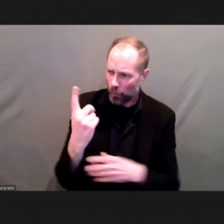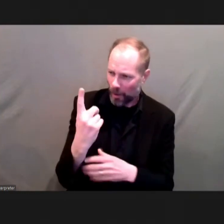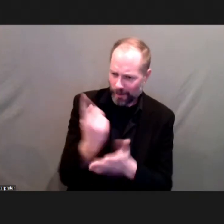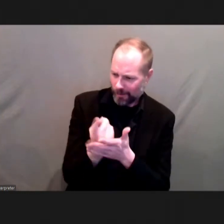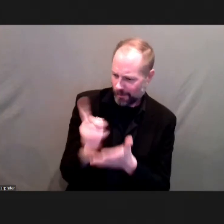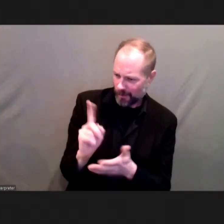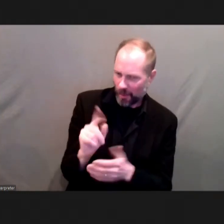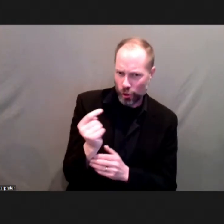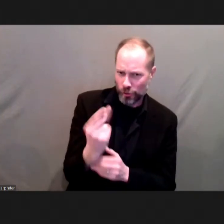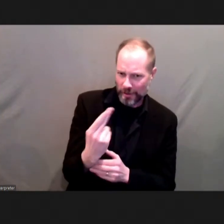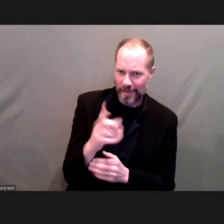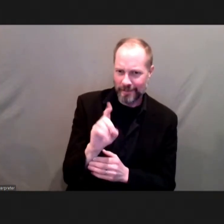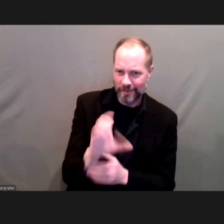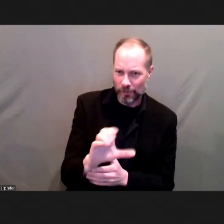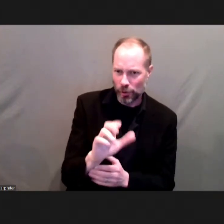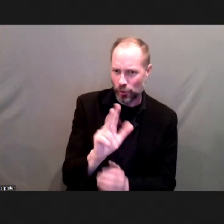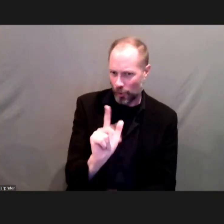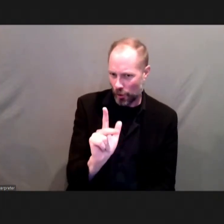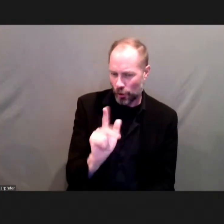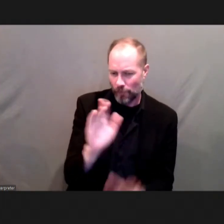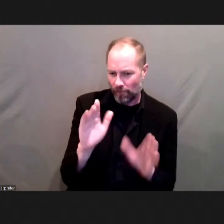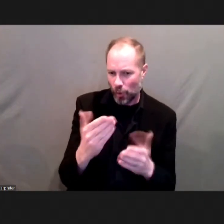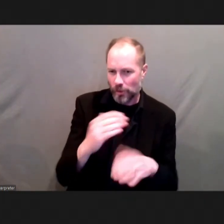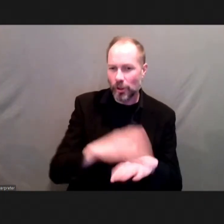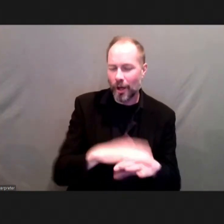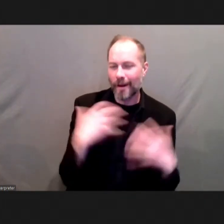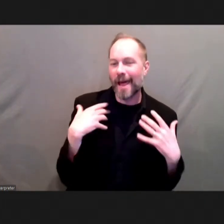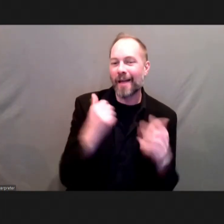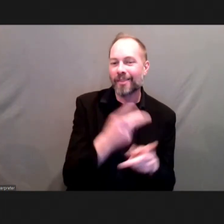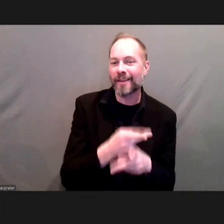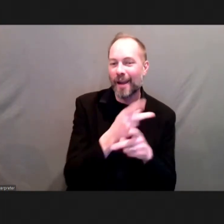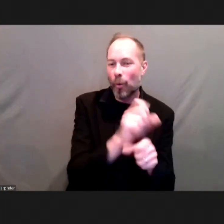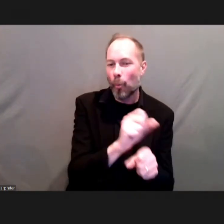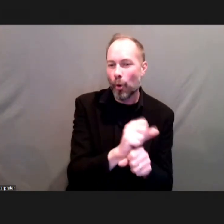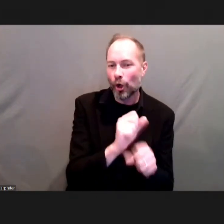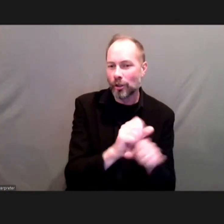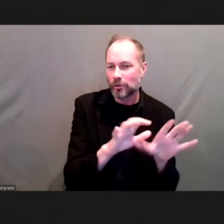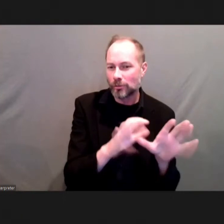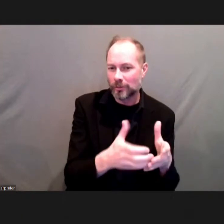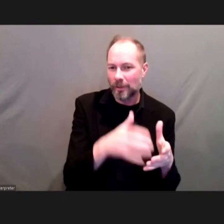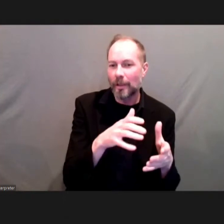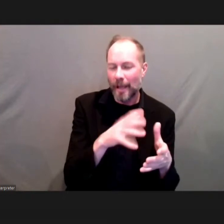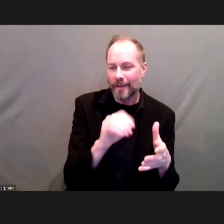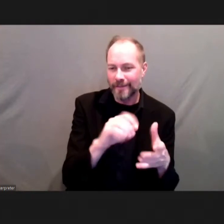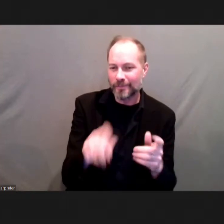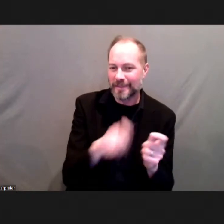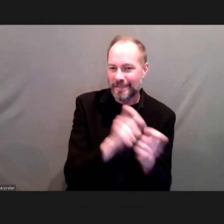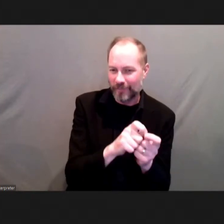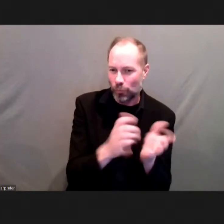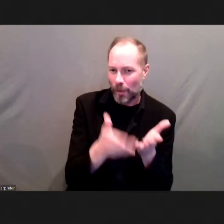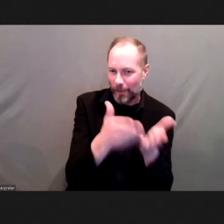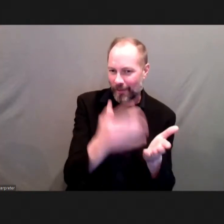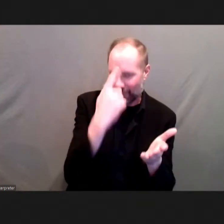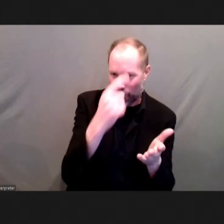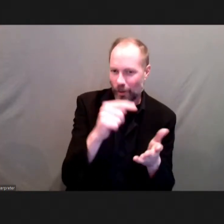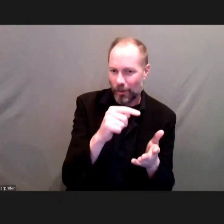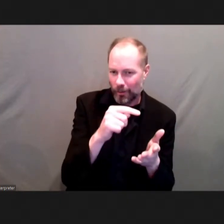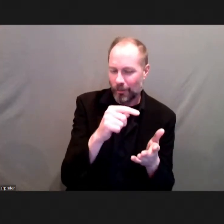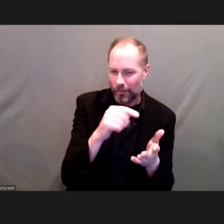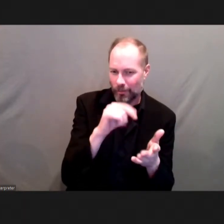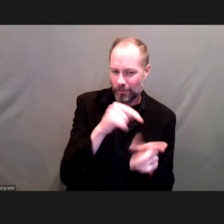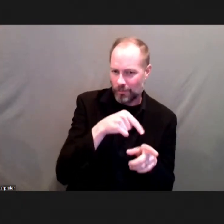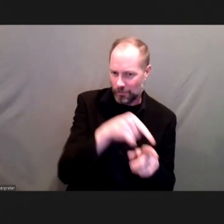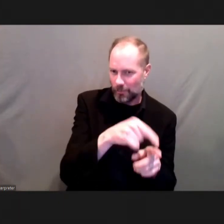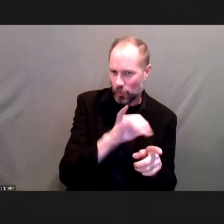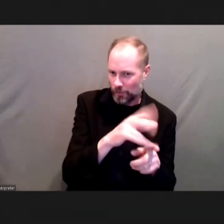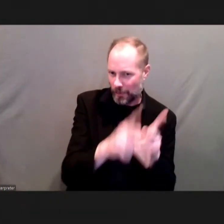the 23rd, focused on healthcare workers and specific recommendations for that group of workers.